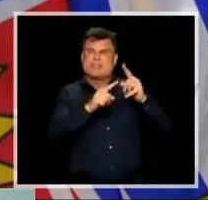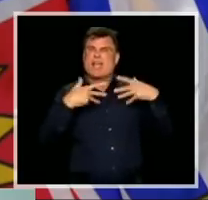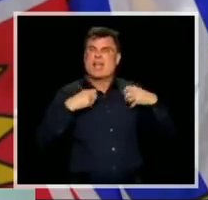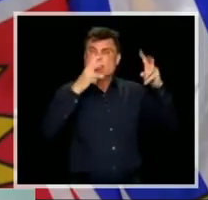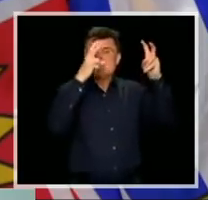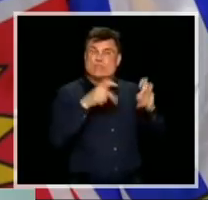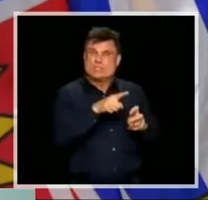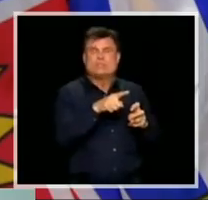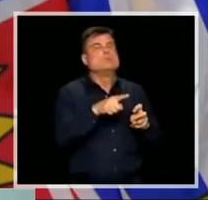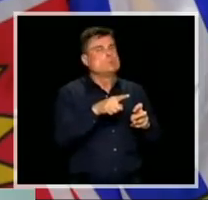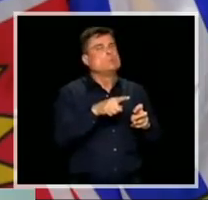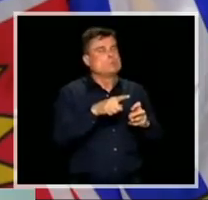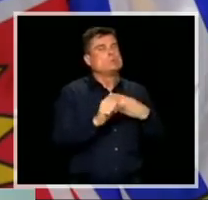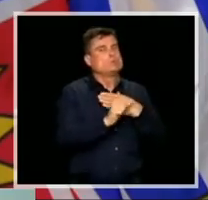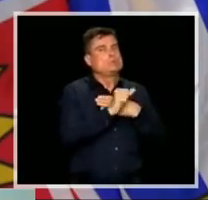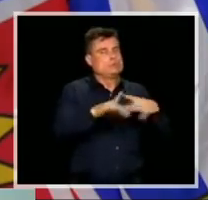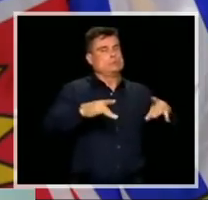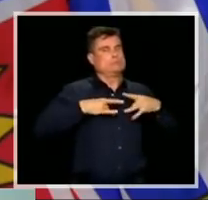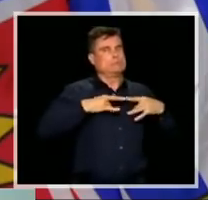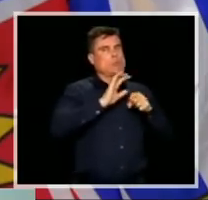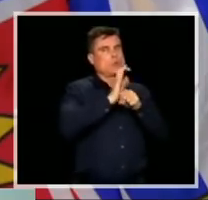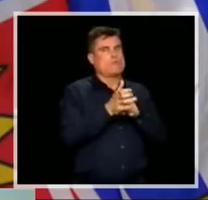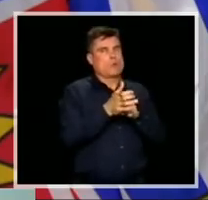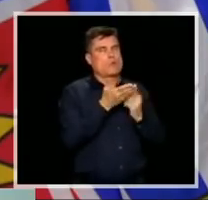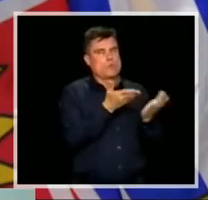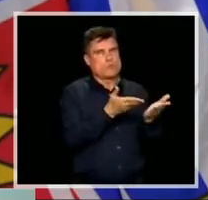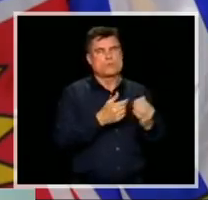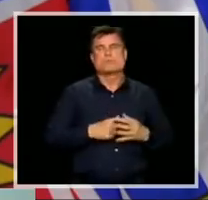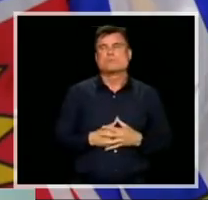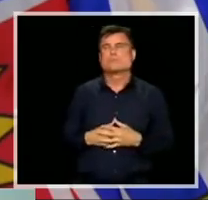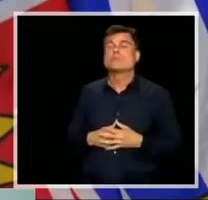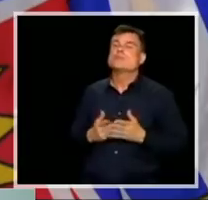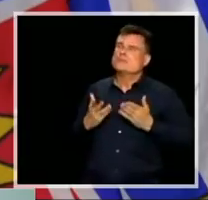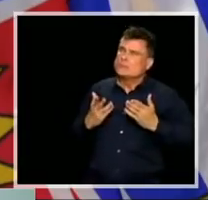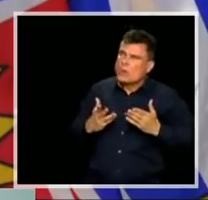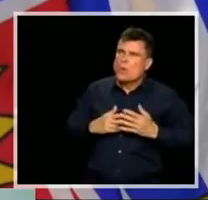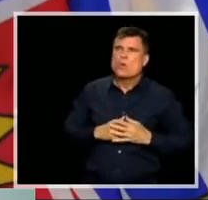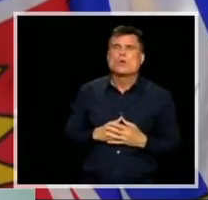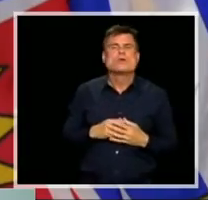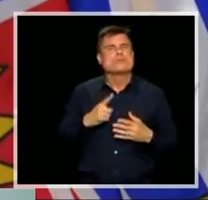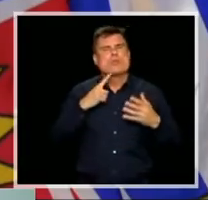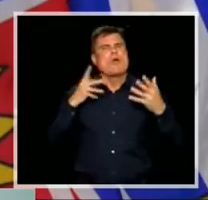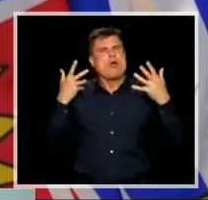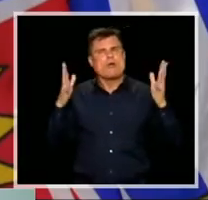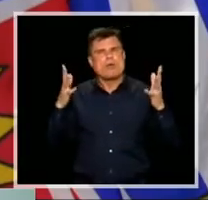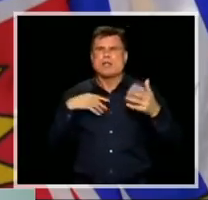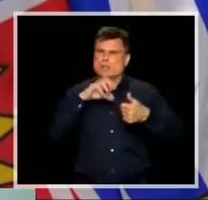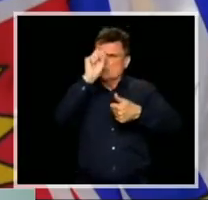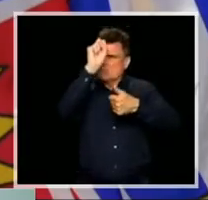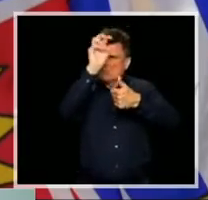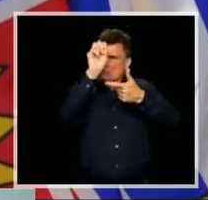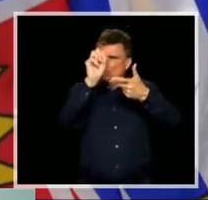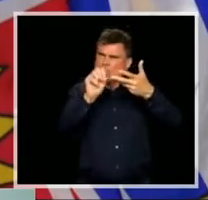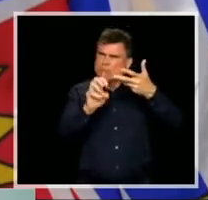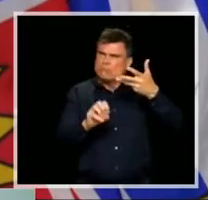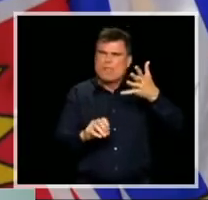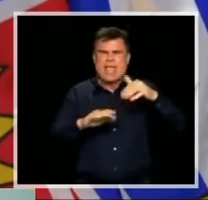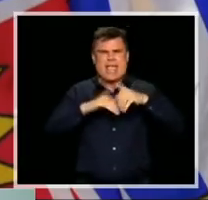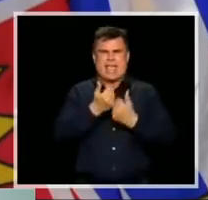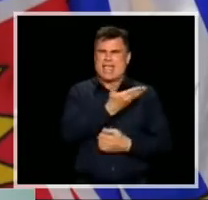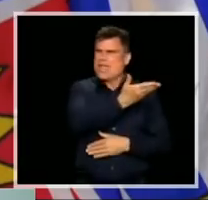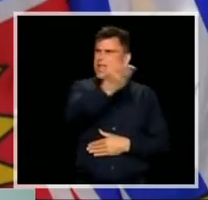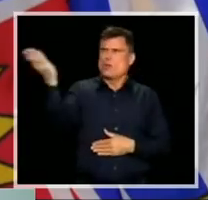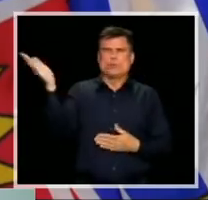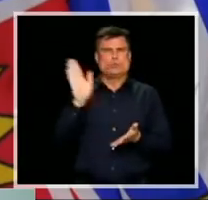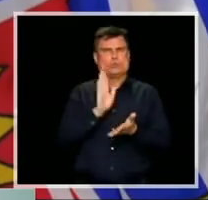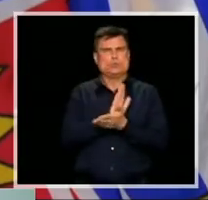to school, it'll be different, but it'll be new and exciting, and we will all be there to support you. And I think it's